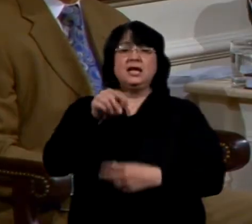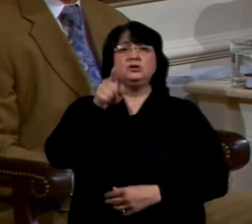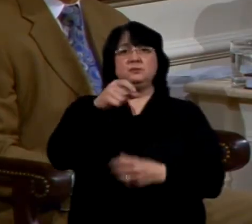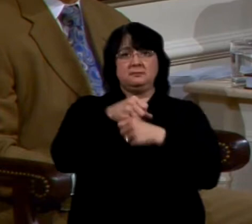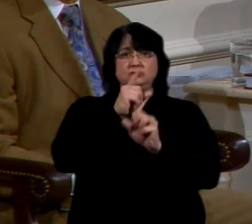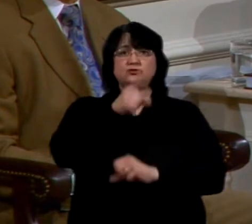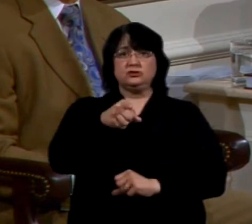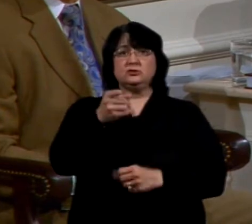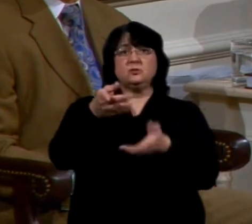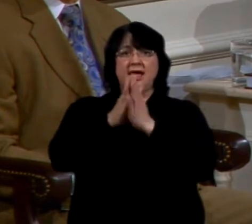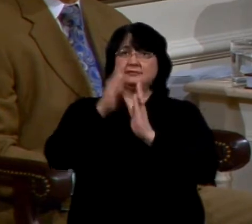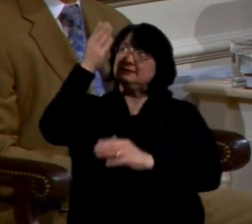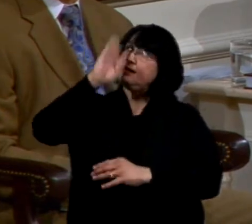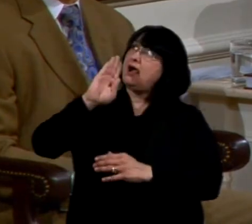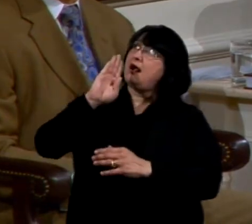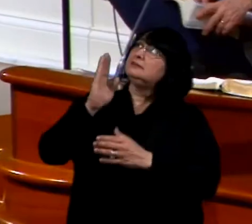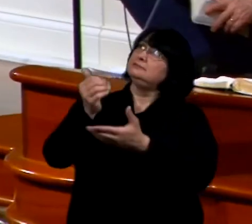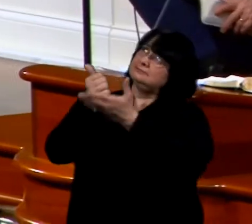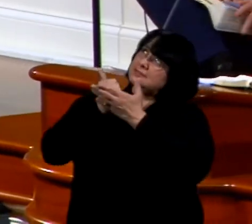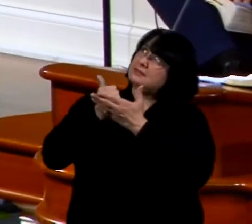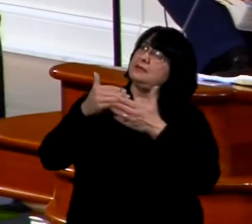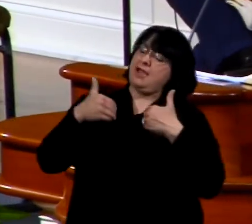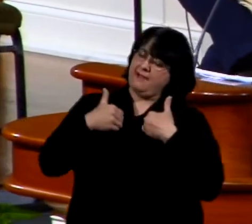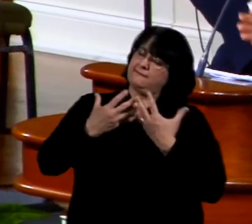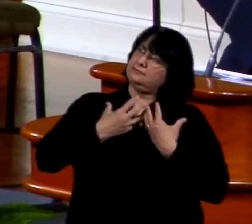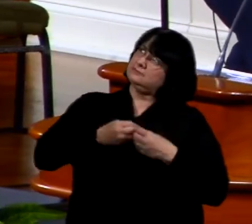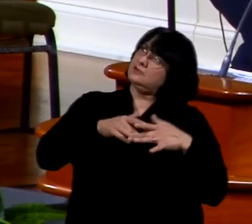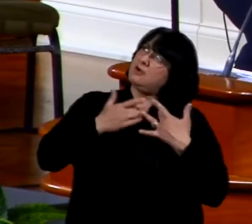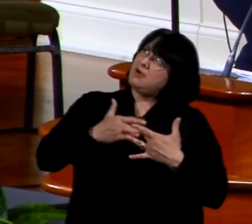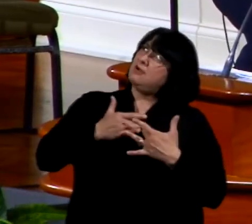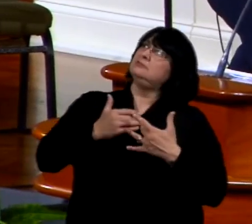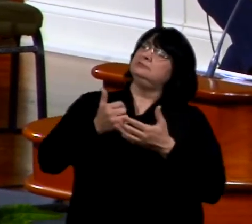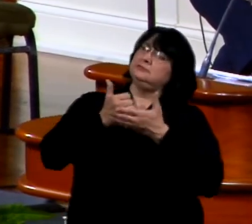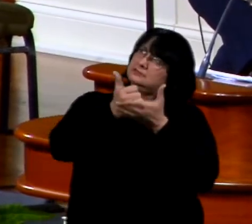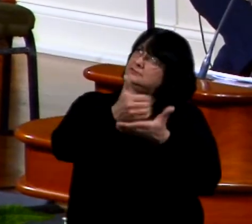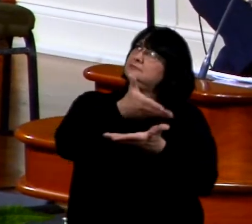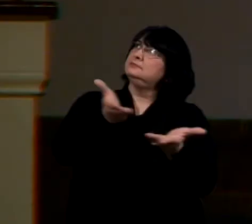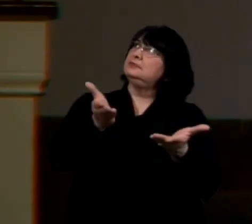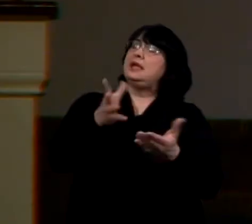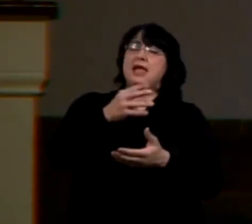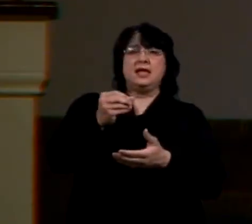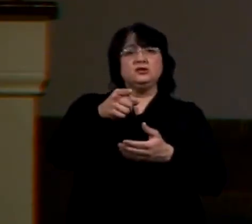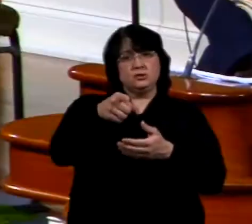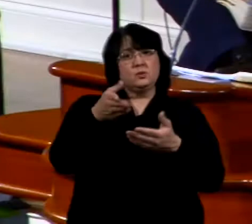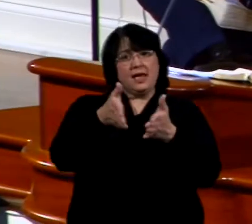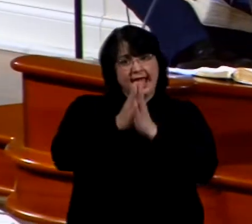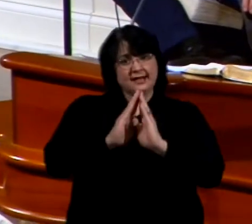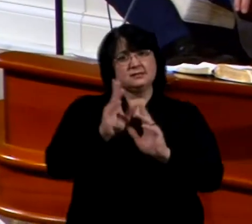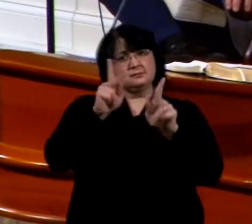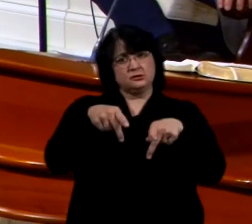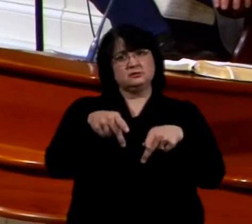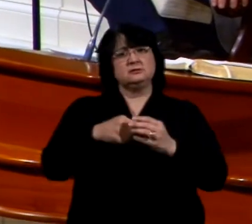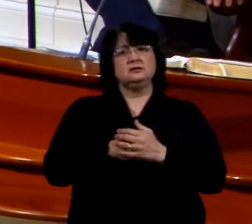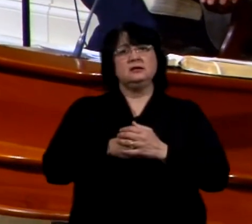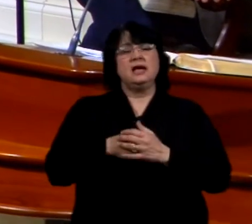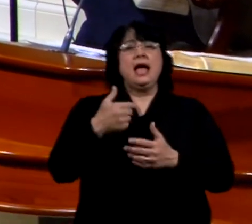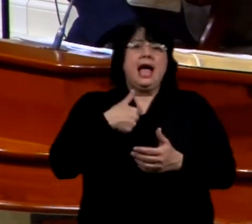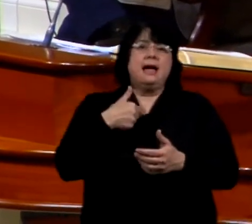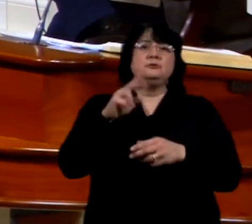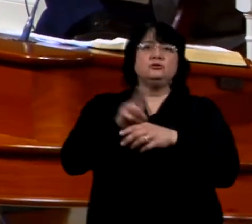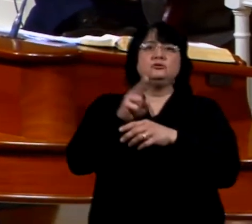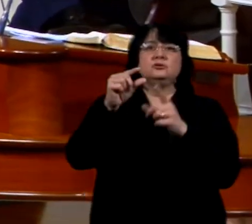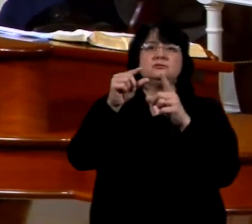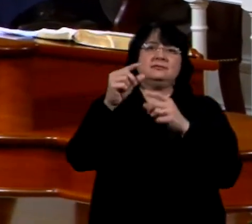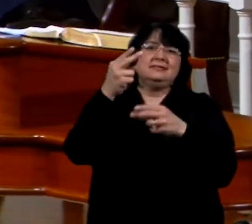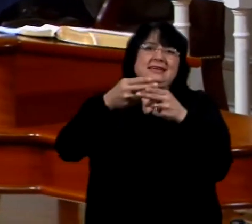sure you've asked God to break your heart and have compassion and brokenness. And you want to ask them, I'm going to use the name Joe throughout